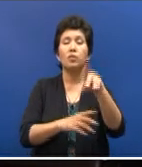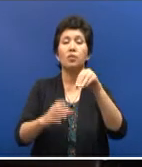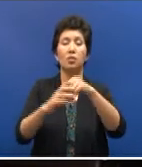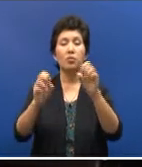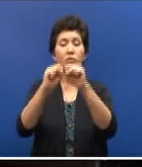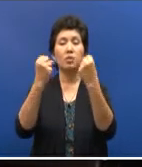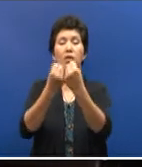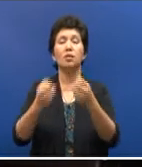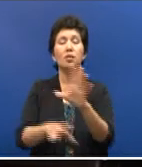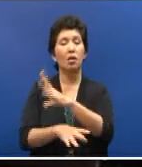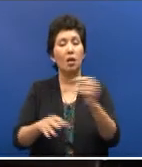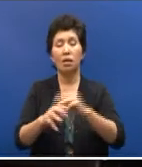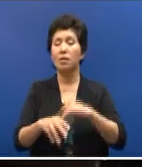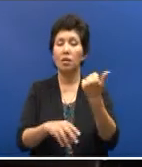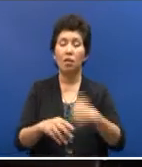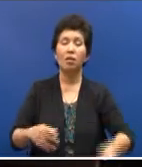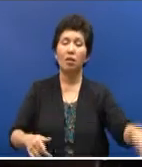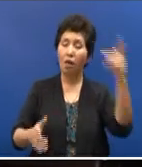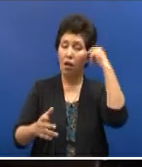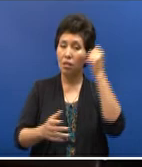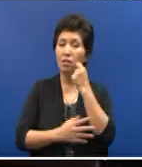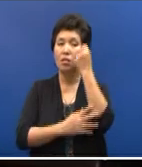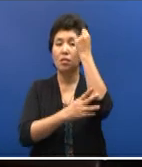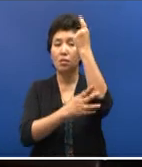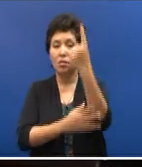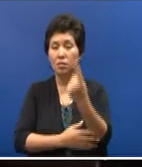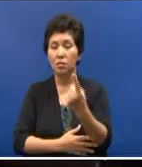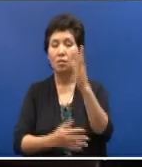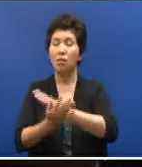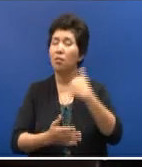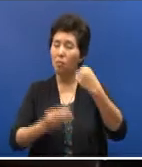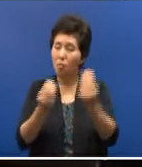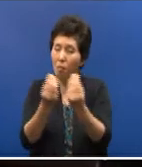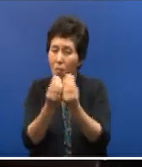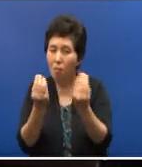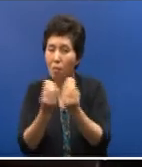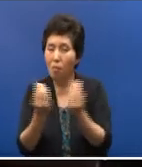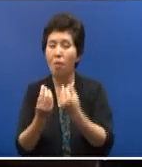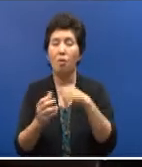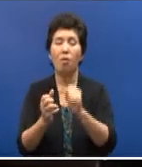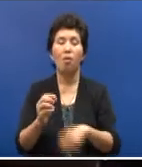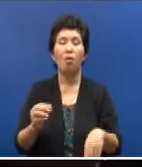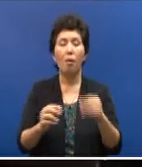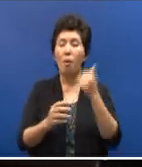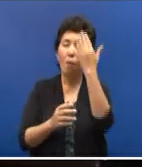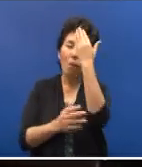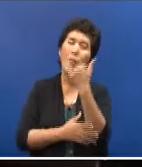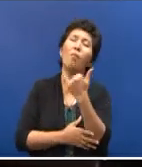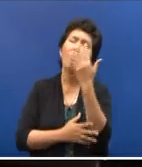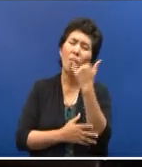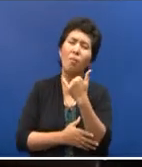Okay, so in order to understand further, okay, in order to understand